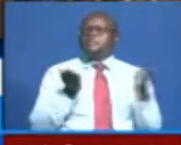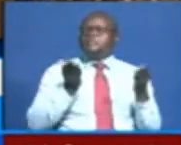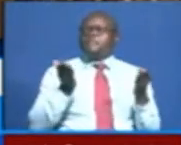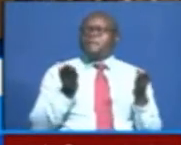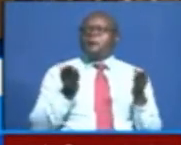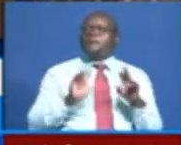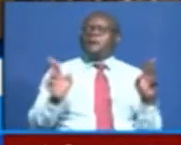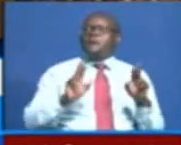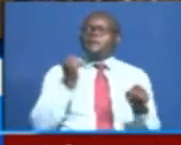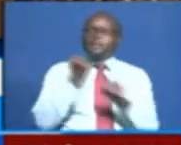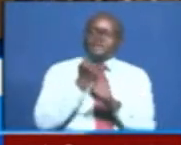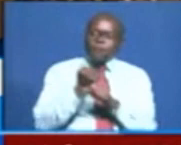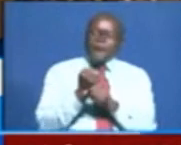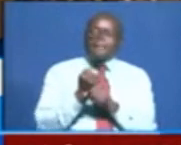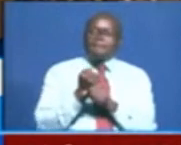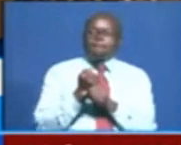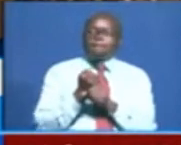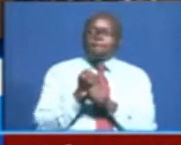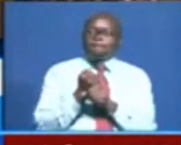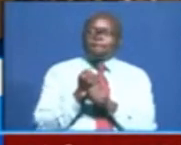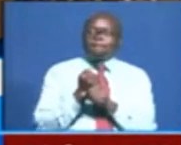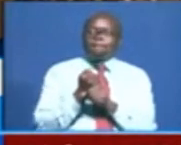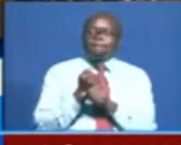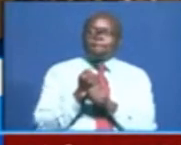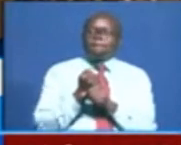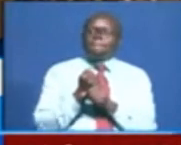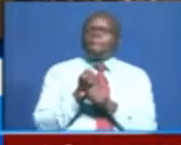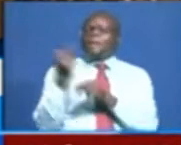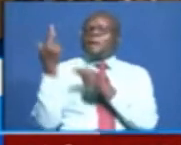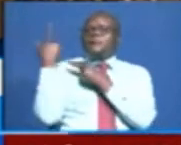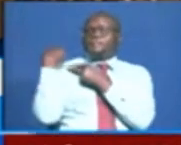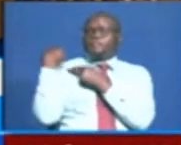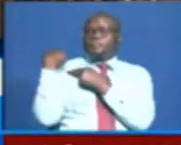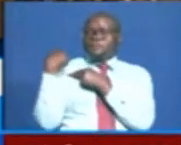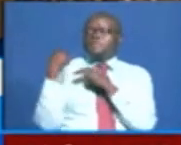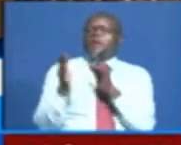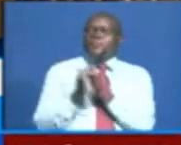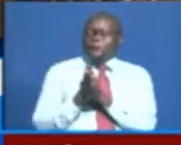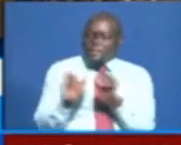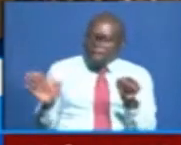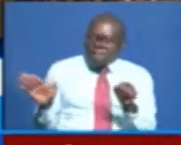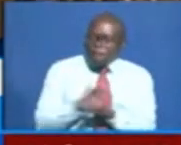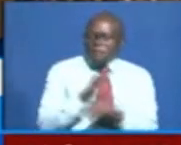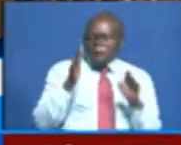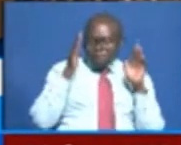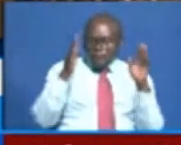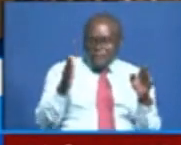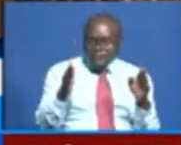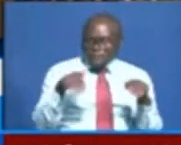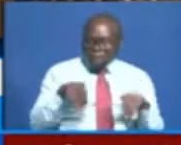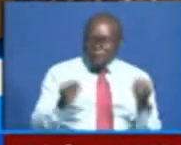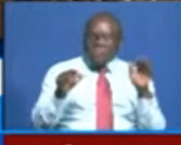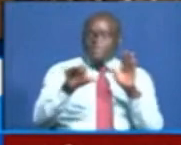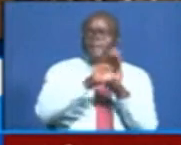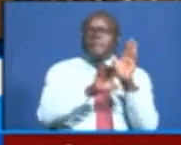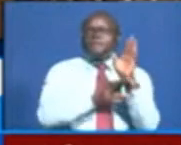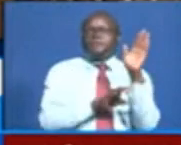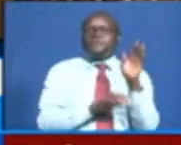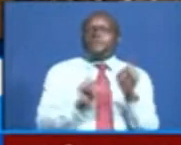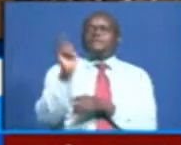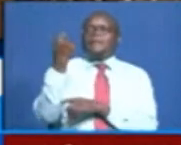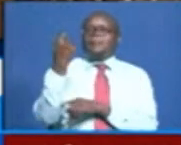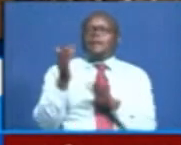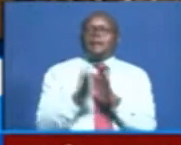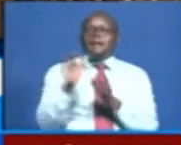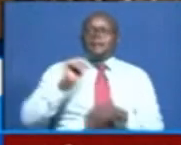discharge my diverse roles and responsibilities with due diligence and in accordance with the Constitution of Kenya and